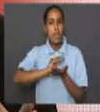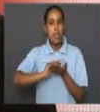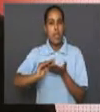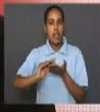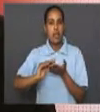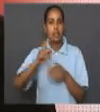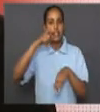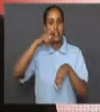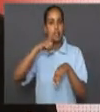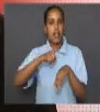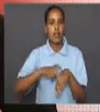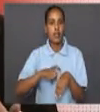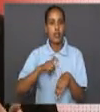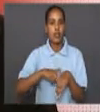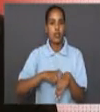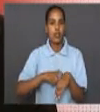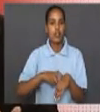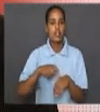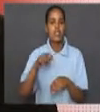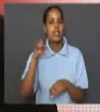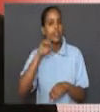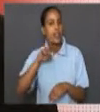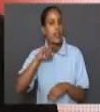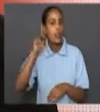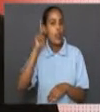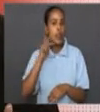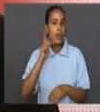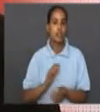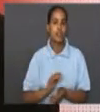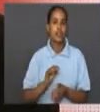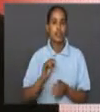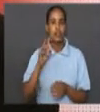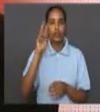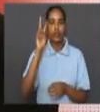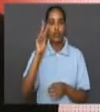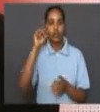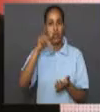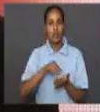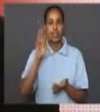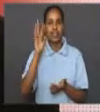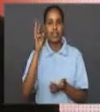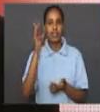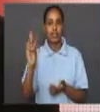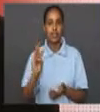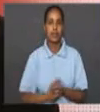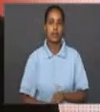million tons of synthetic polymer by 2016.